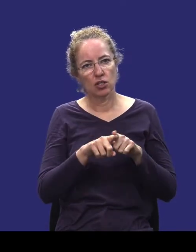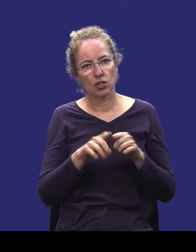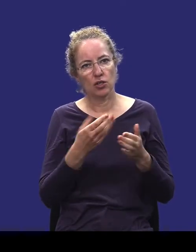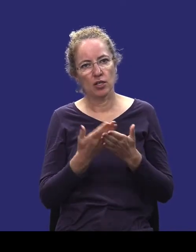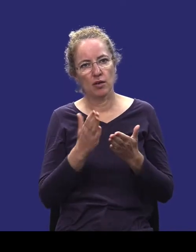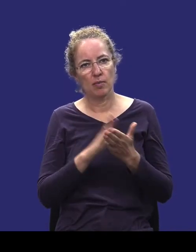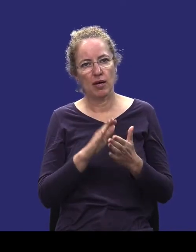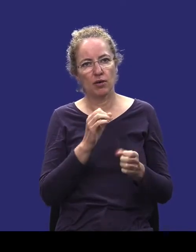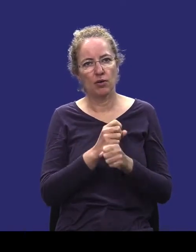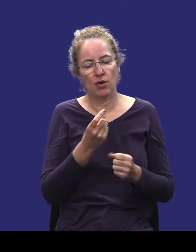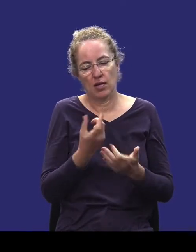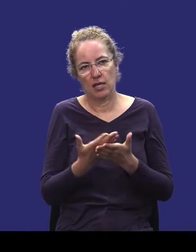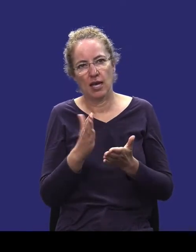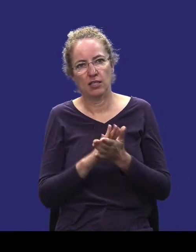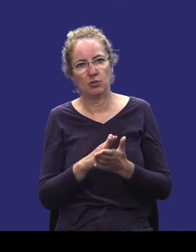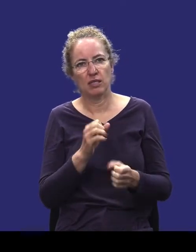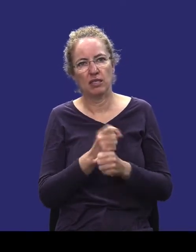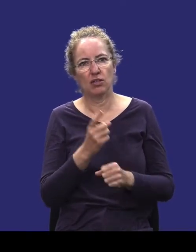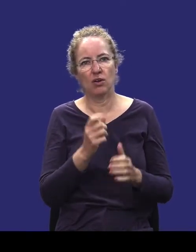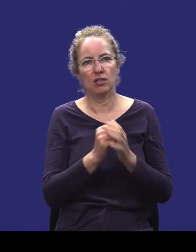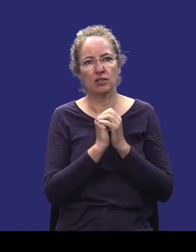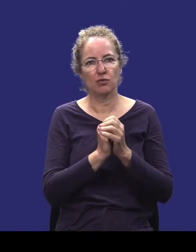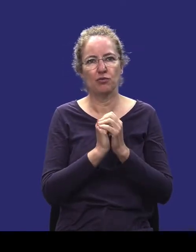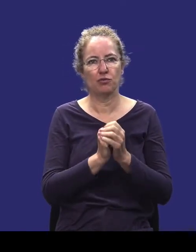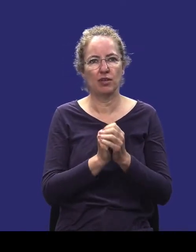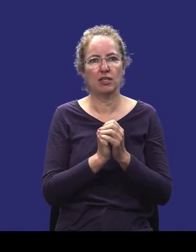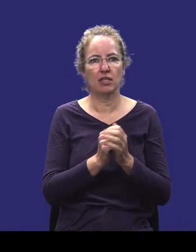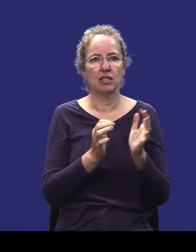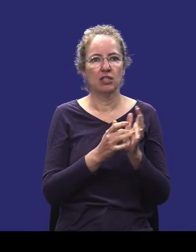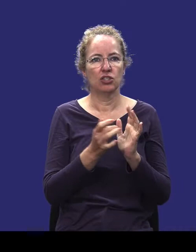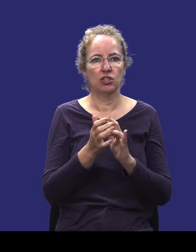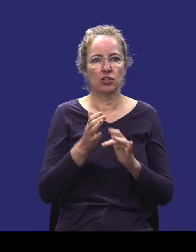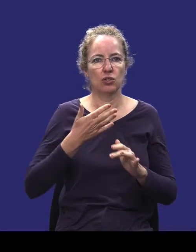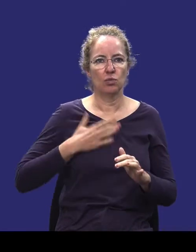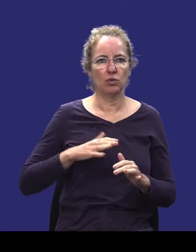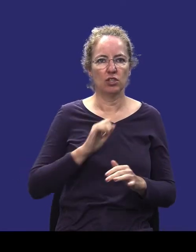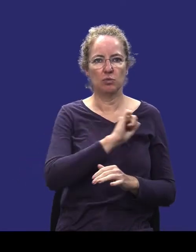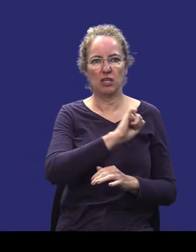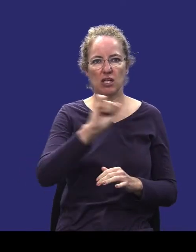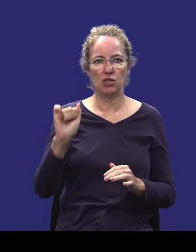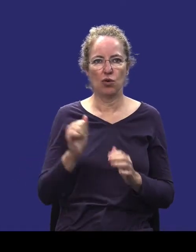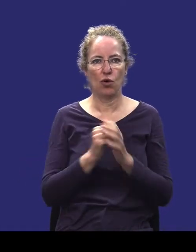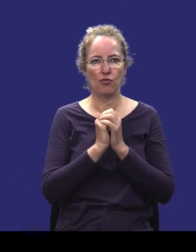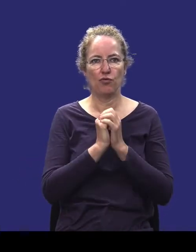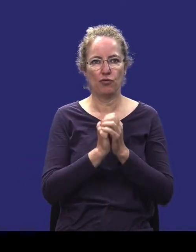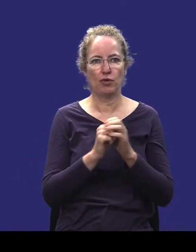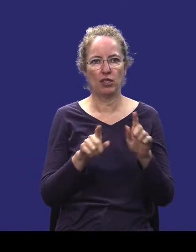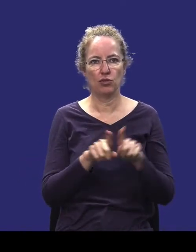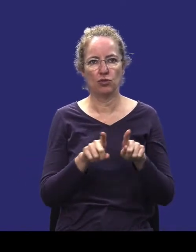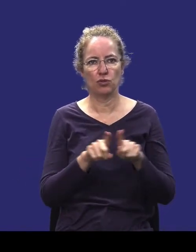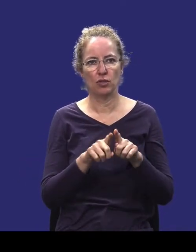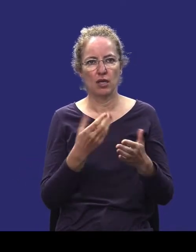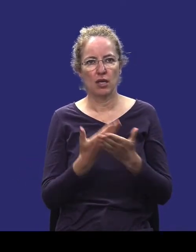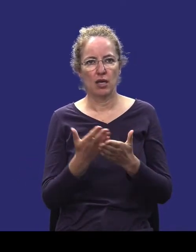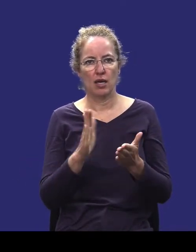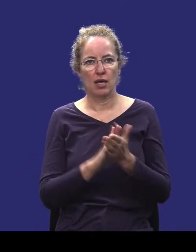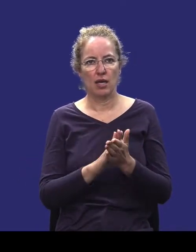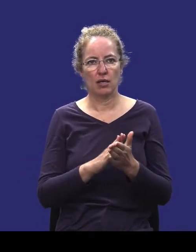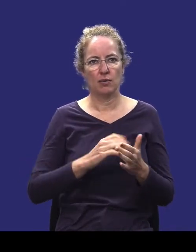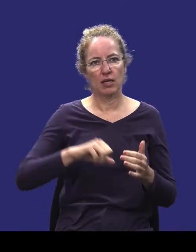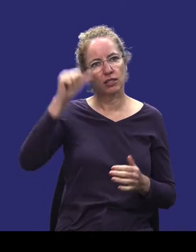how to be God's friend. Do you know Jesus wants to be your friend too? So how can we get to know him